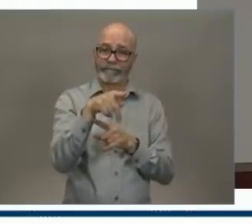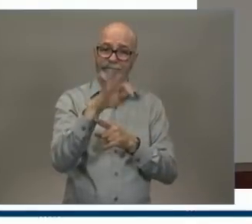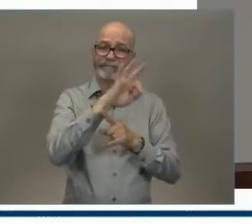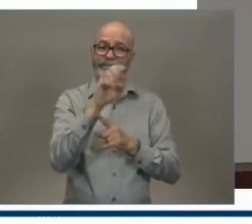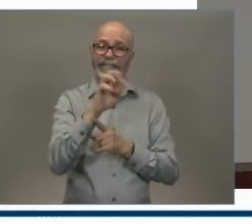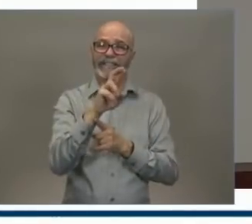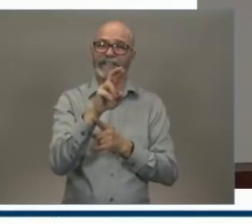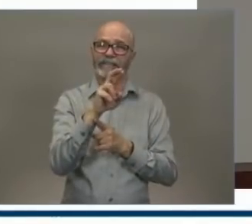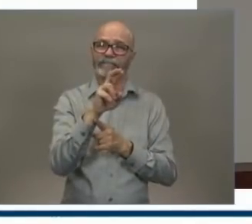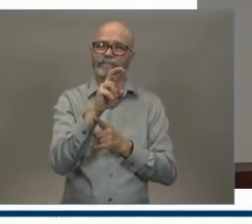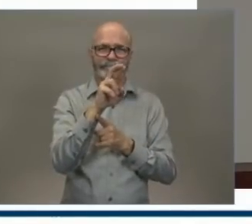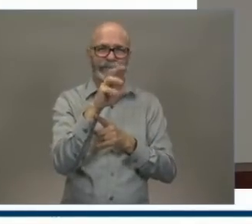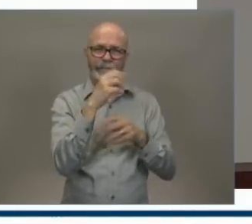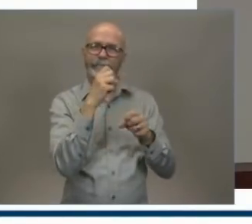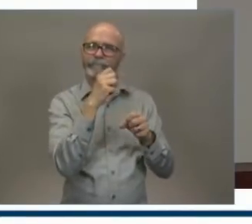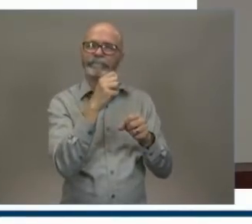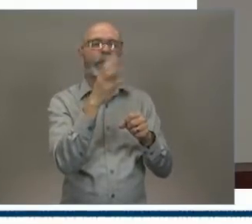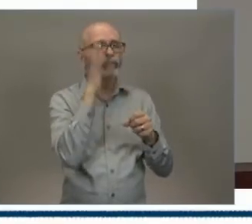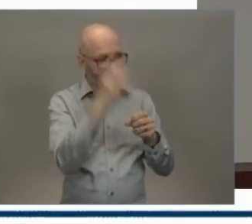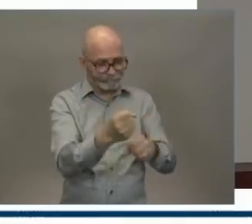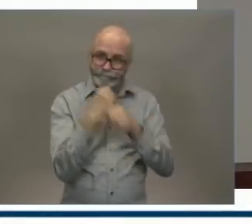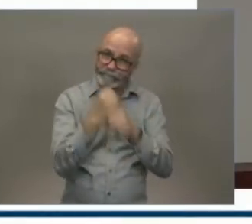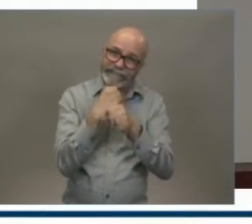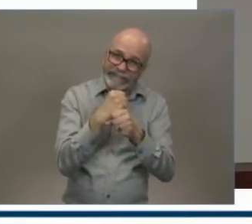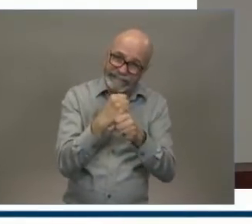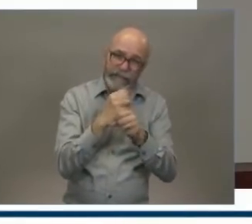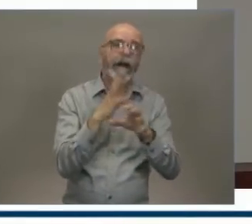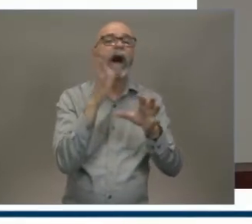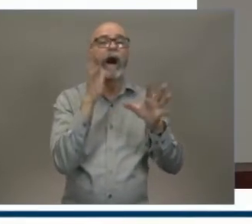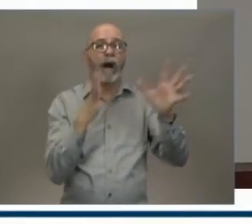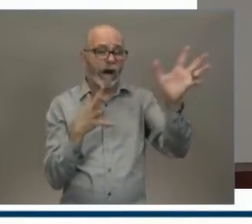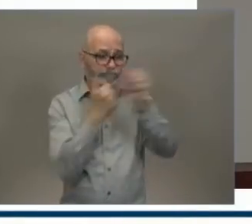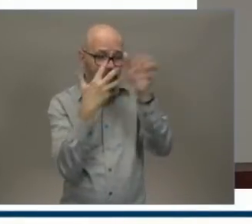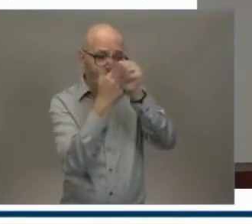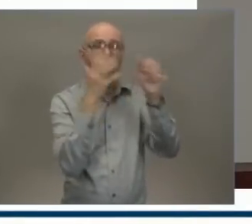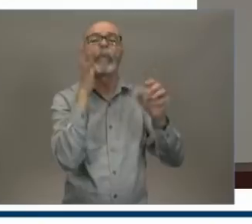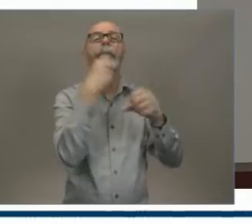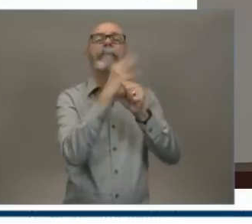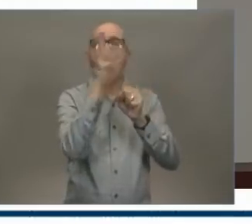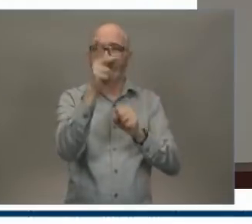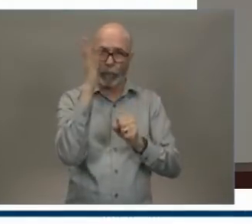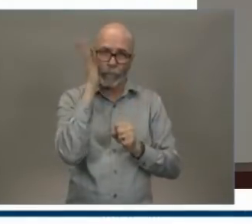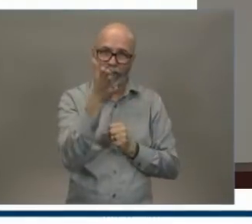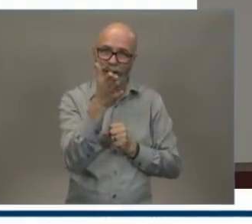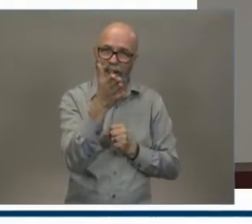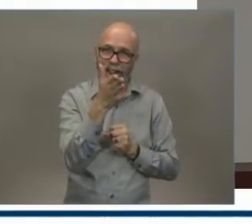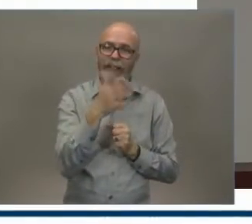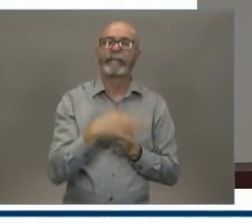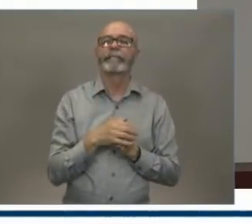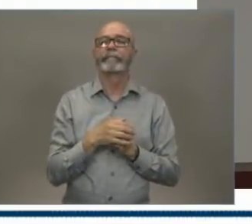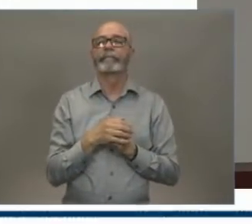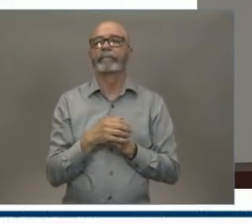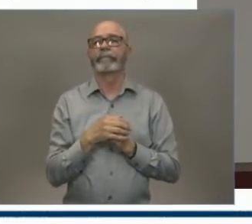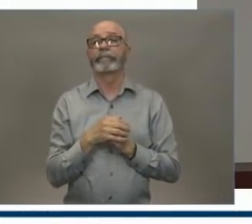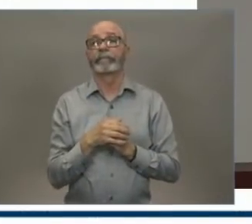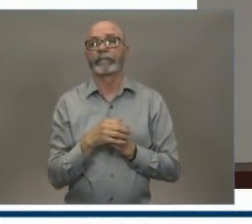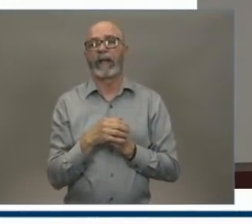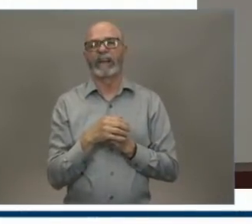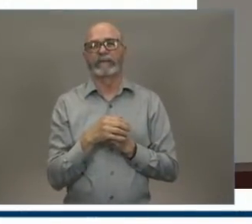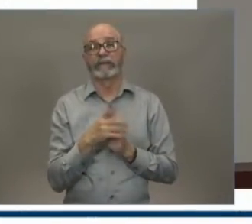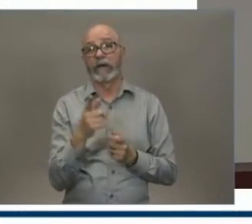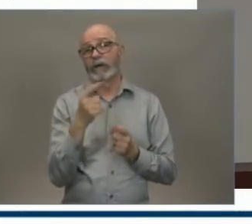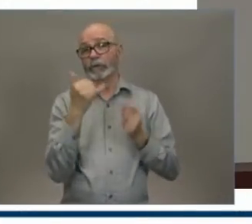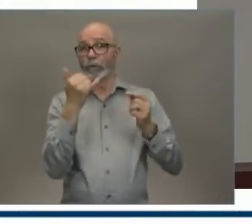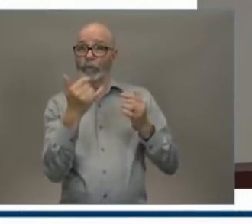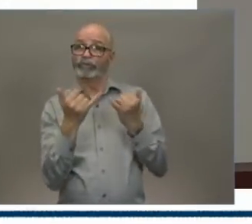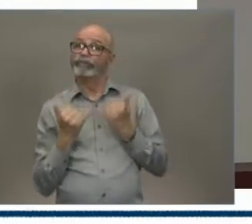the remaining doses later in this first quarter of 2021. So at this point, we're not anticipating